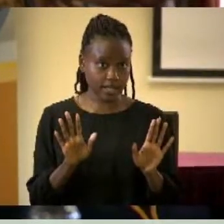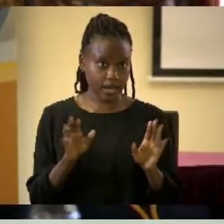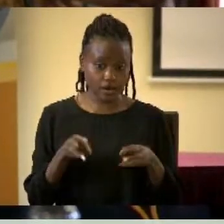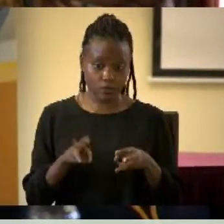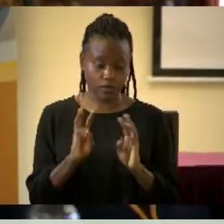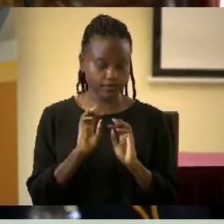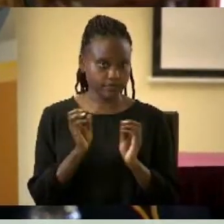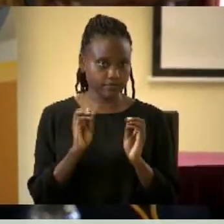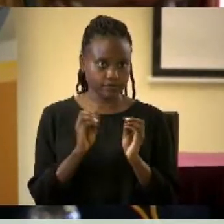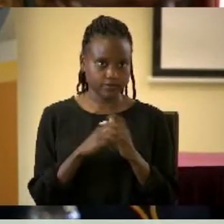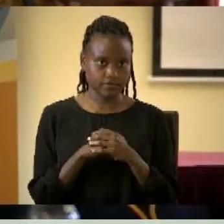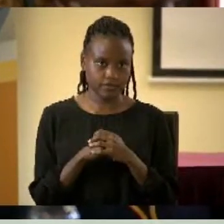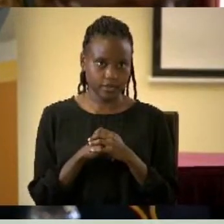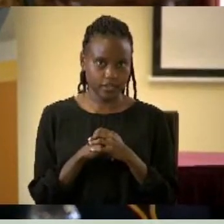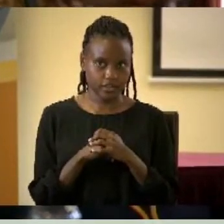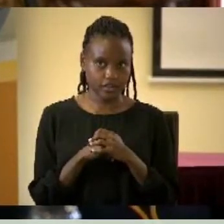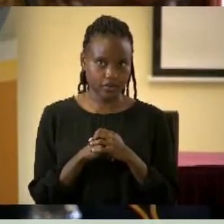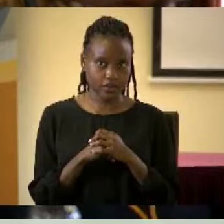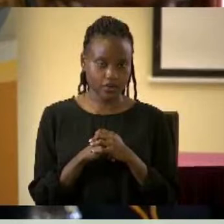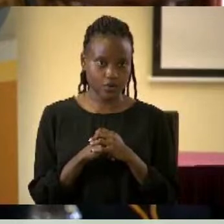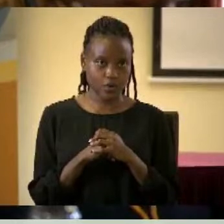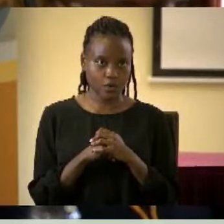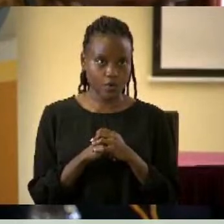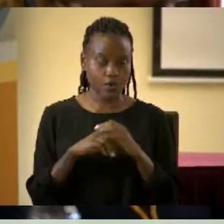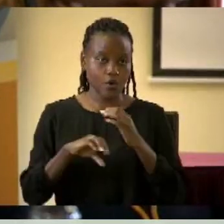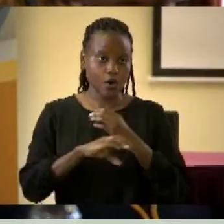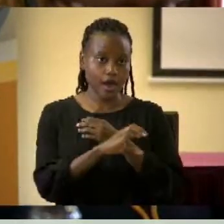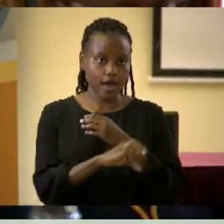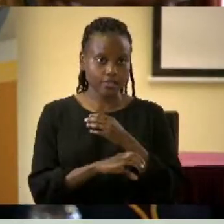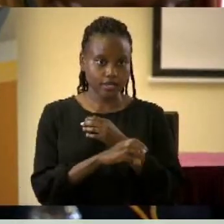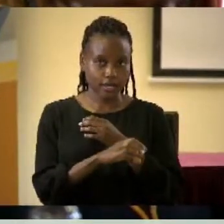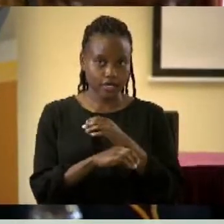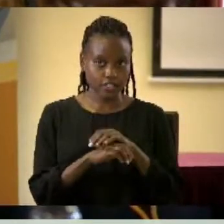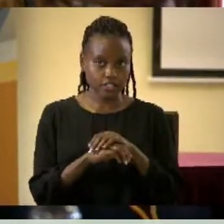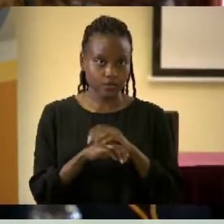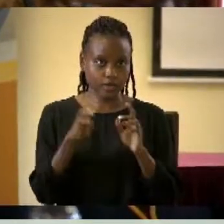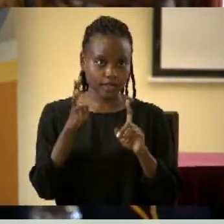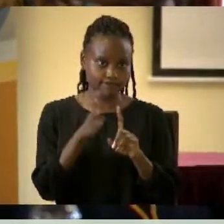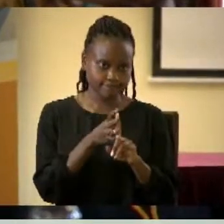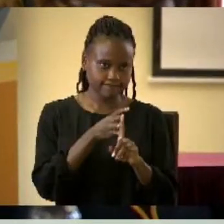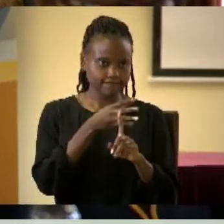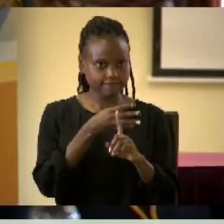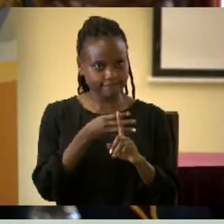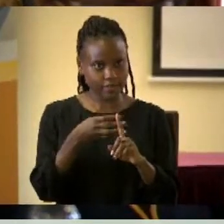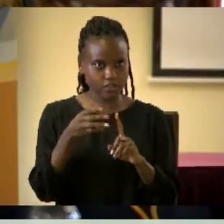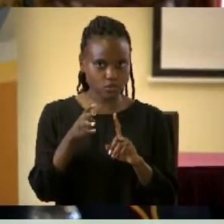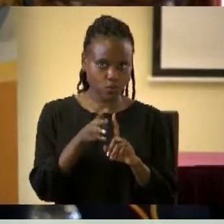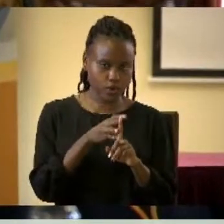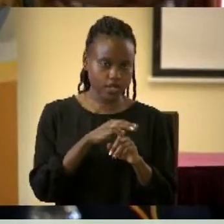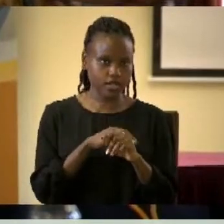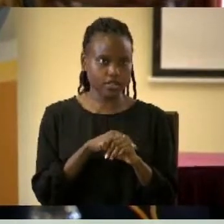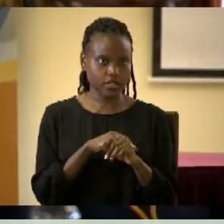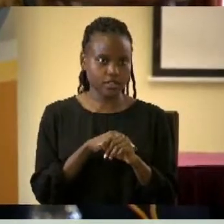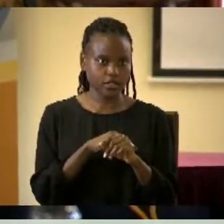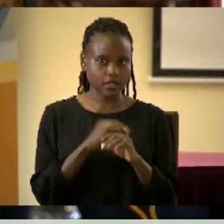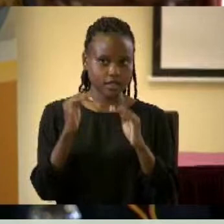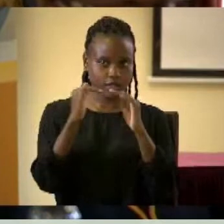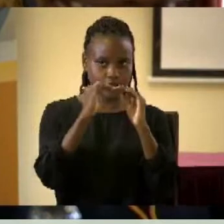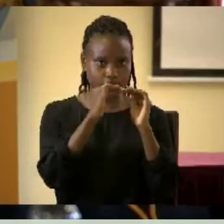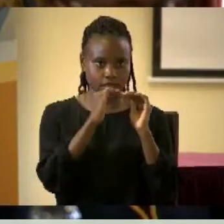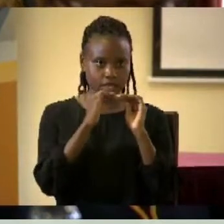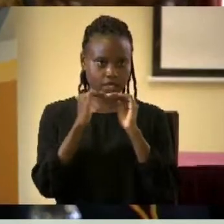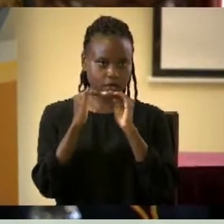how we as a country can persuade Wanjiko that they are an equal